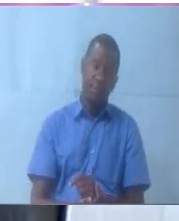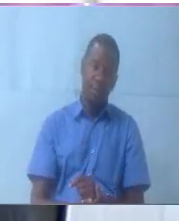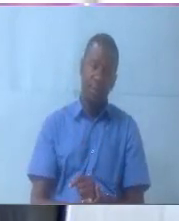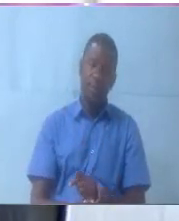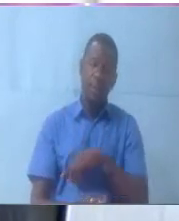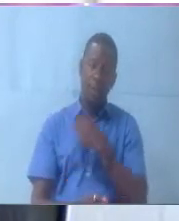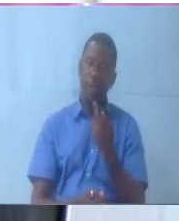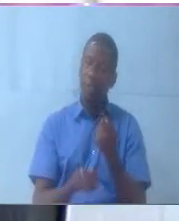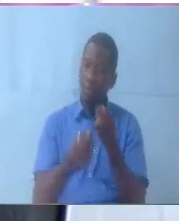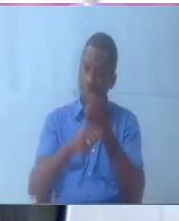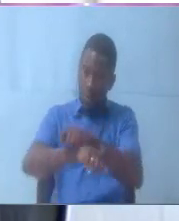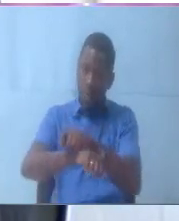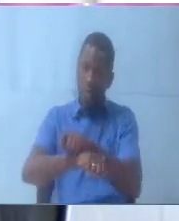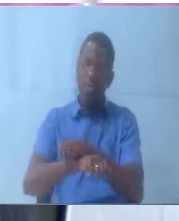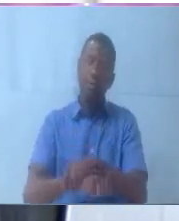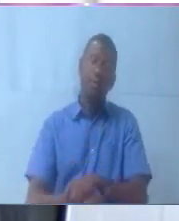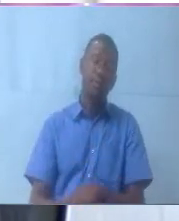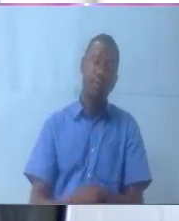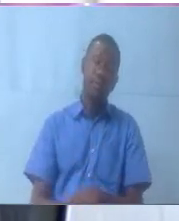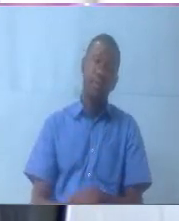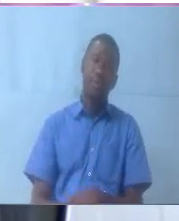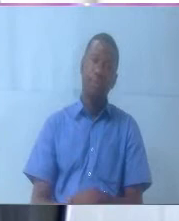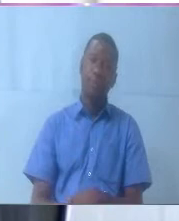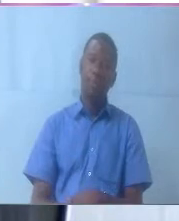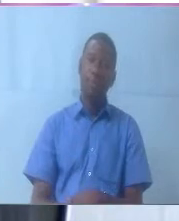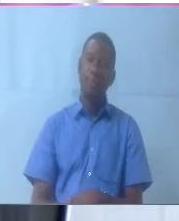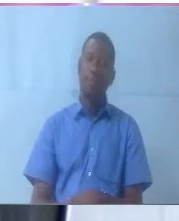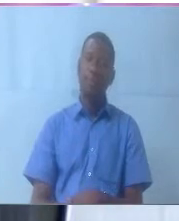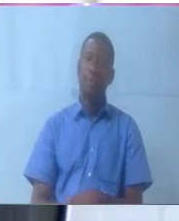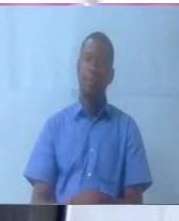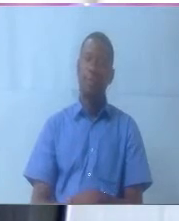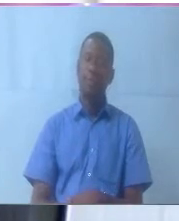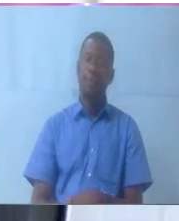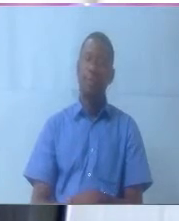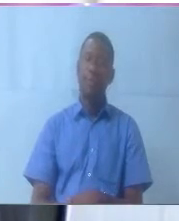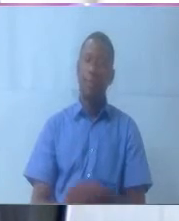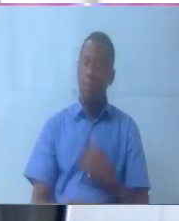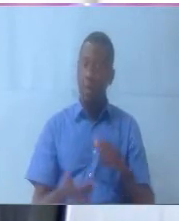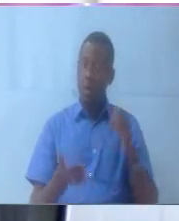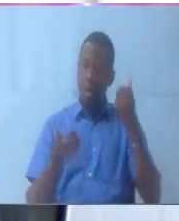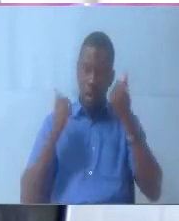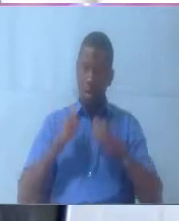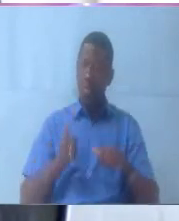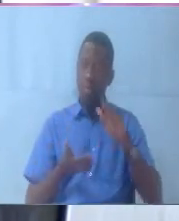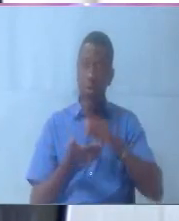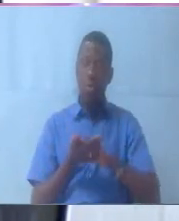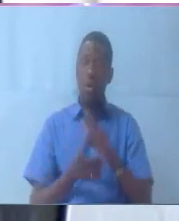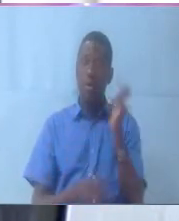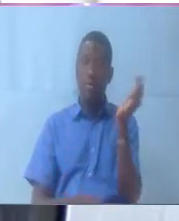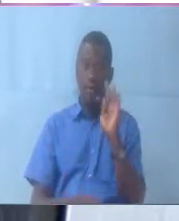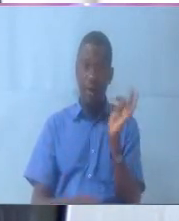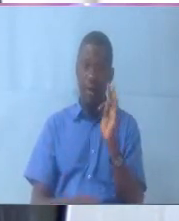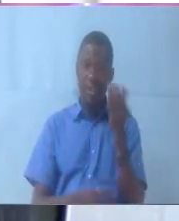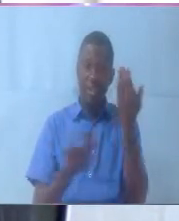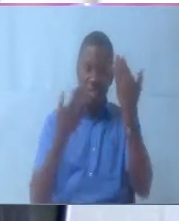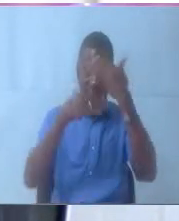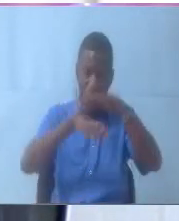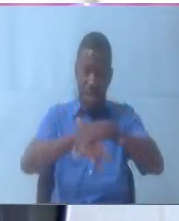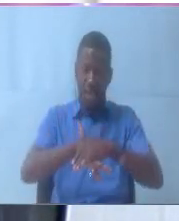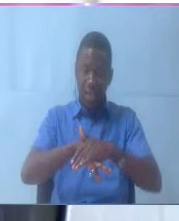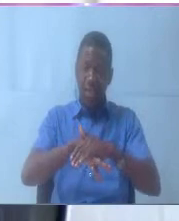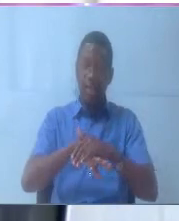and detention. pour yetan sindi dula kilim fanang wala mkan Friday. soro jumalungo Night. suto That was on the